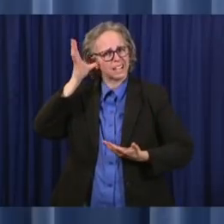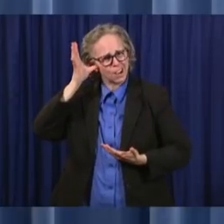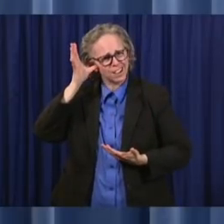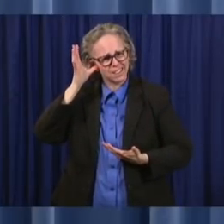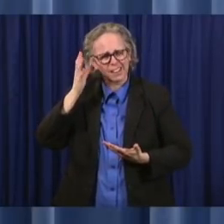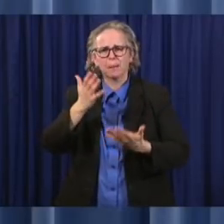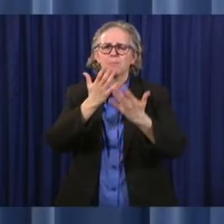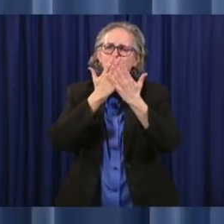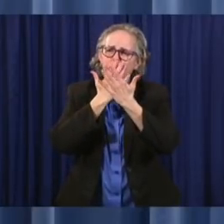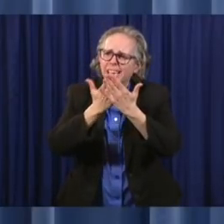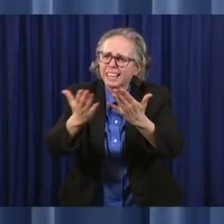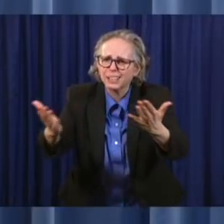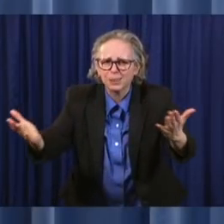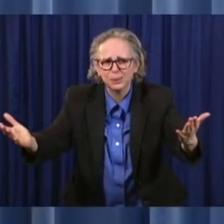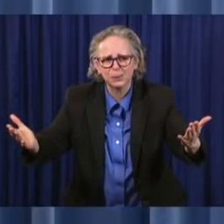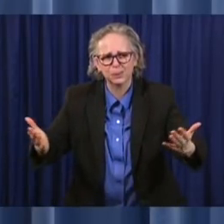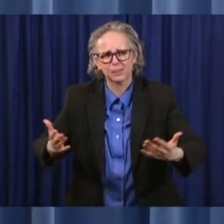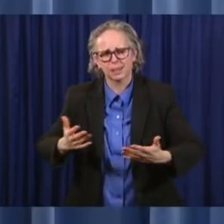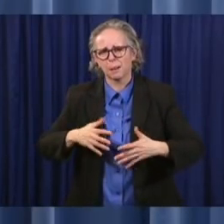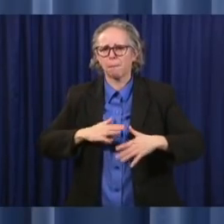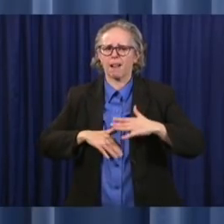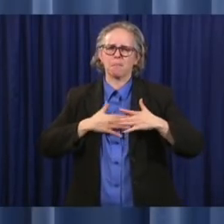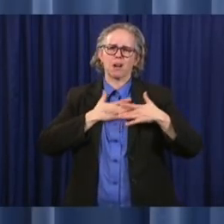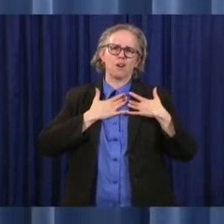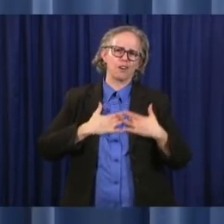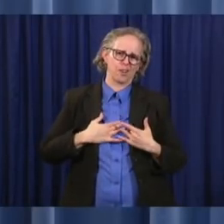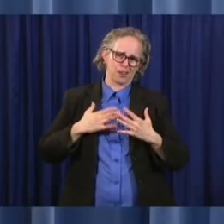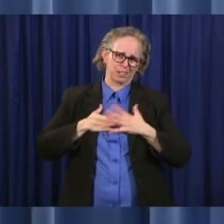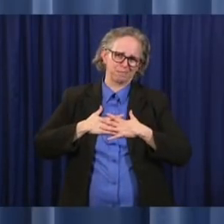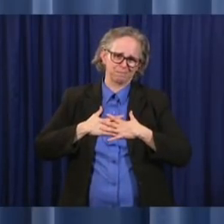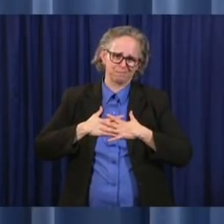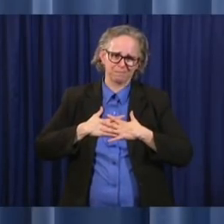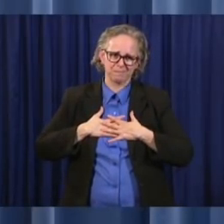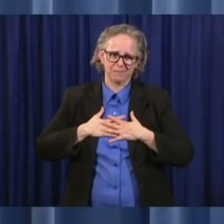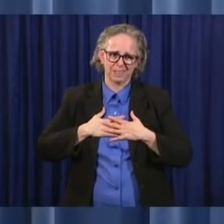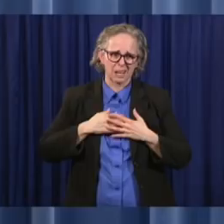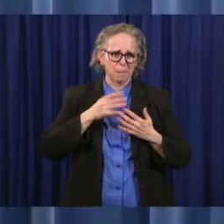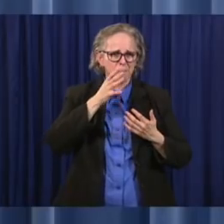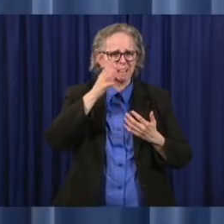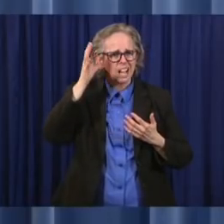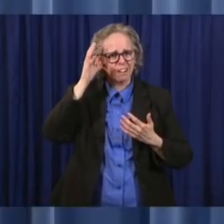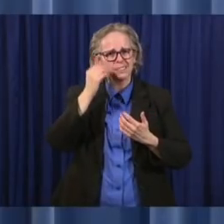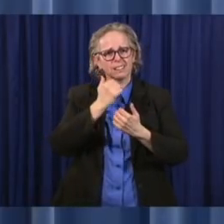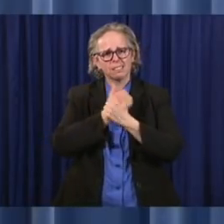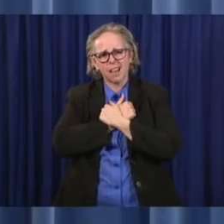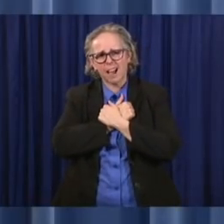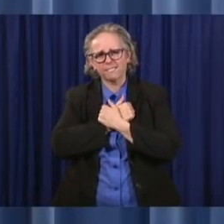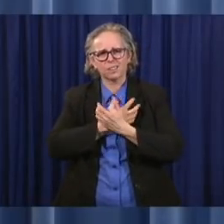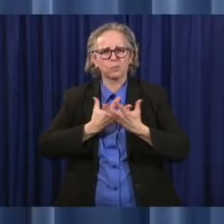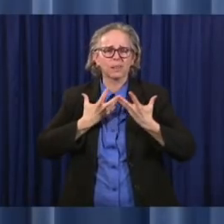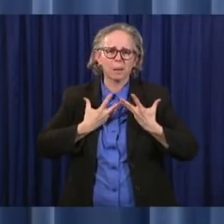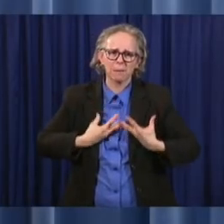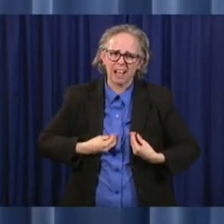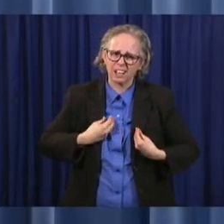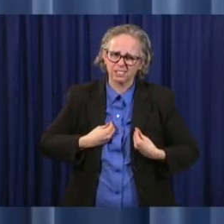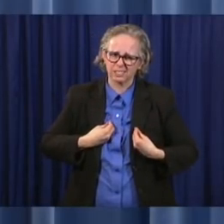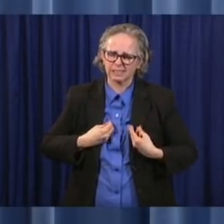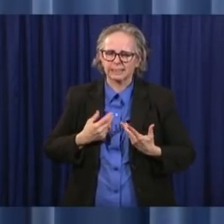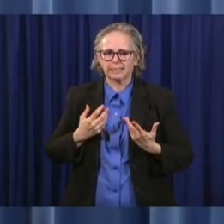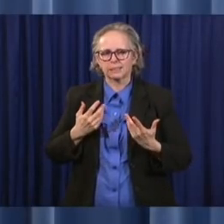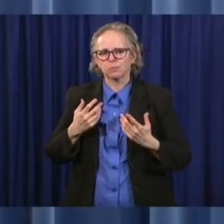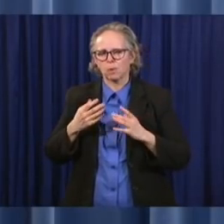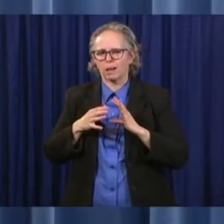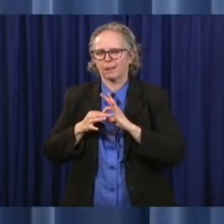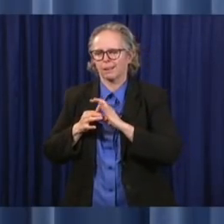from the bottom of our hearts. Parents' love and compassion is just what holds us together, what holds